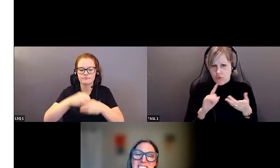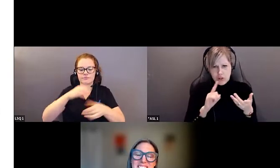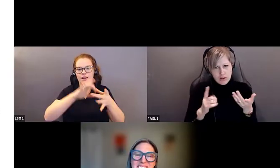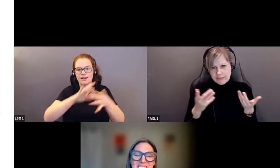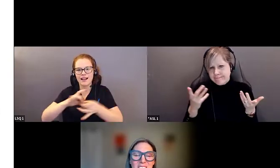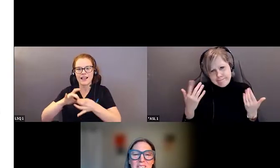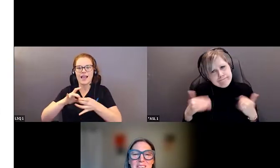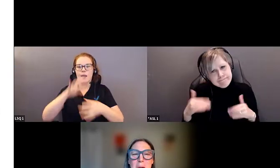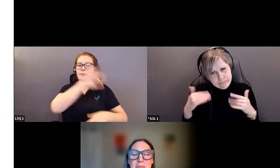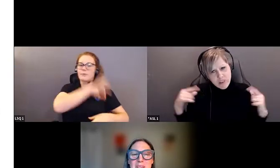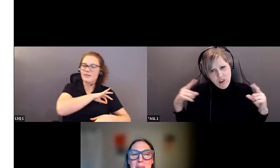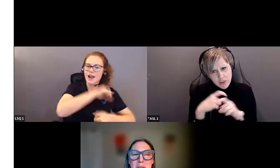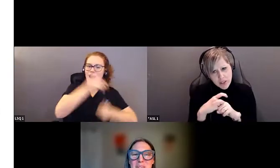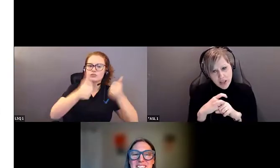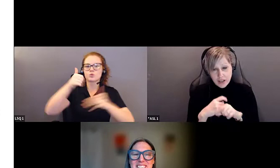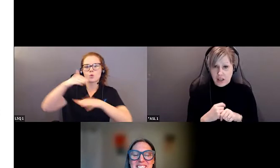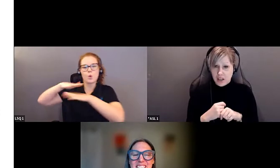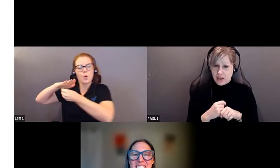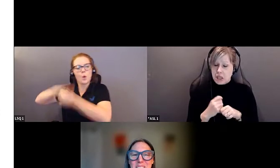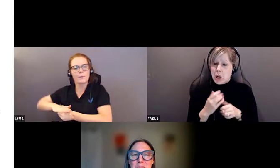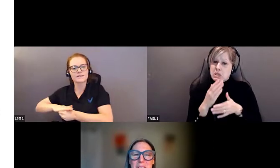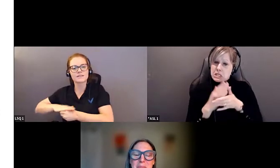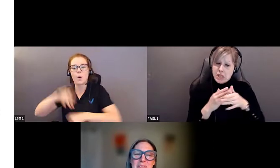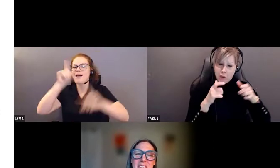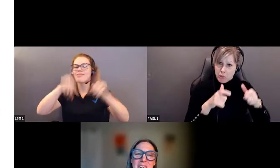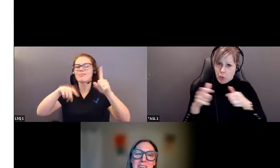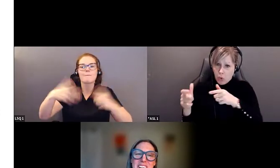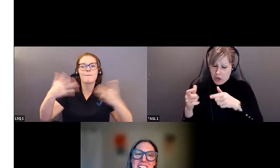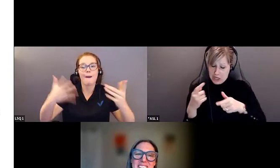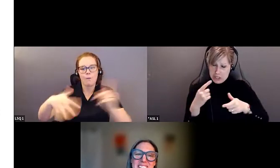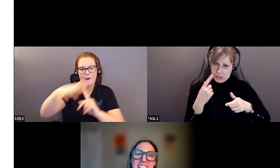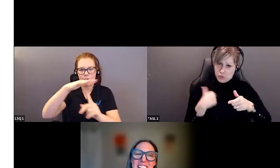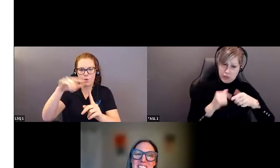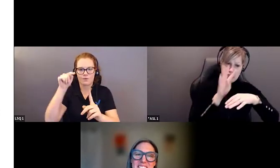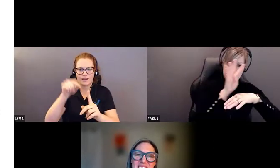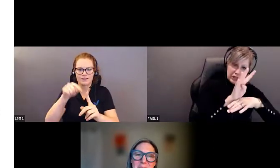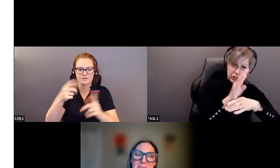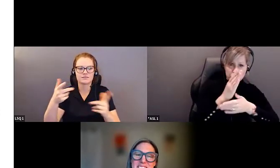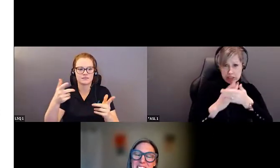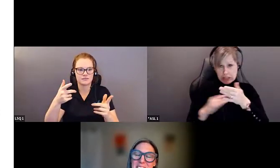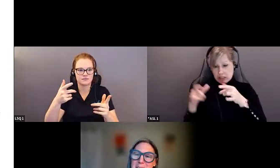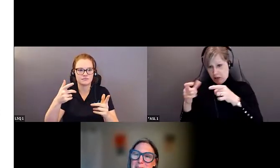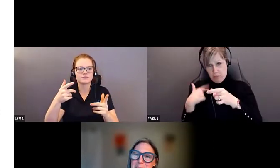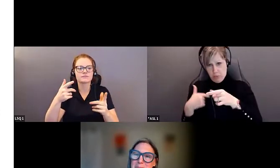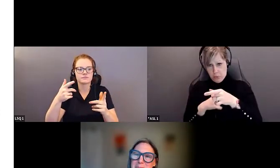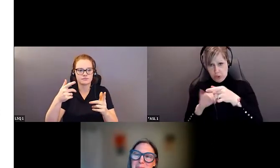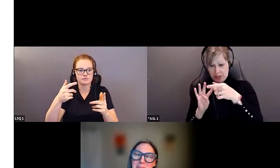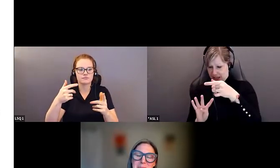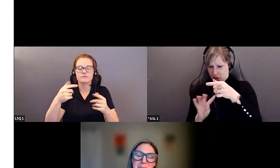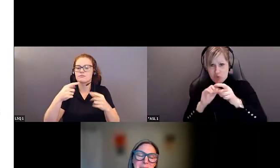all of us are on the top of some coins and the bottom of other coins at the same time.